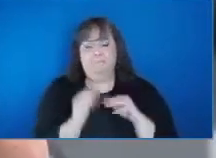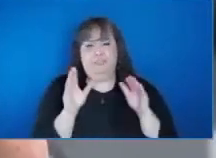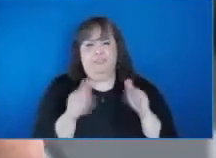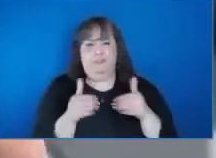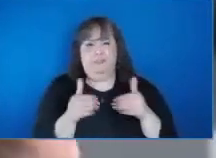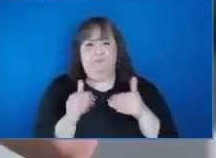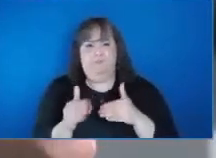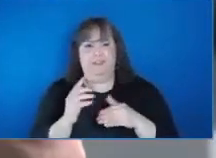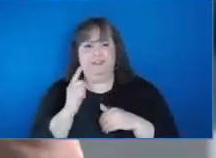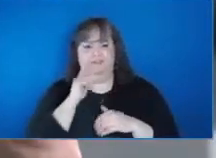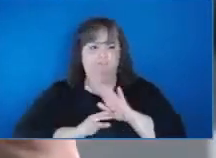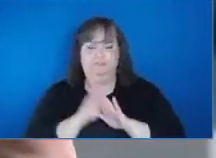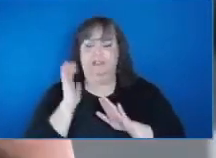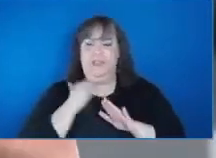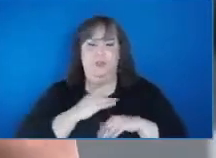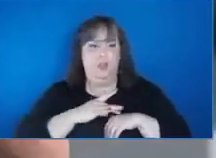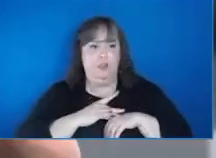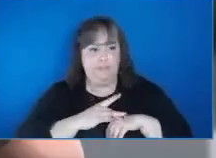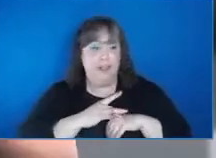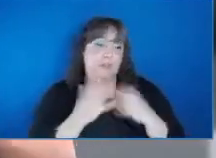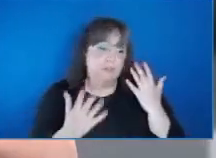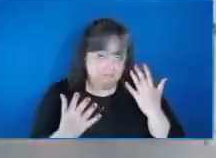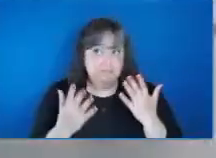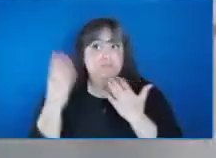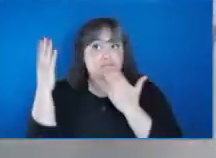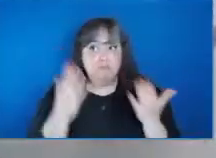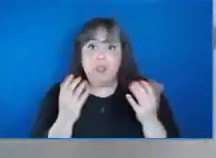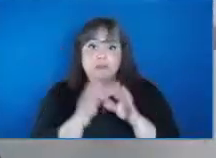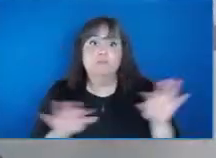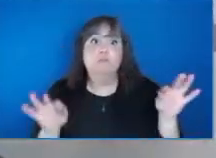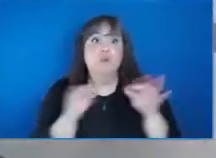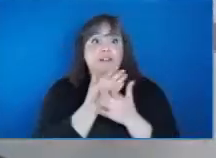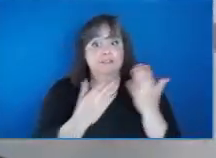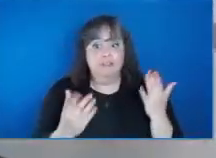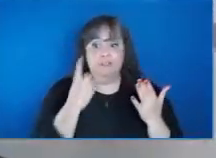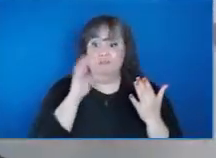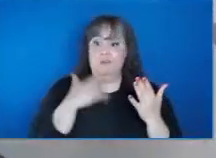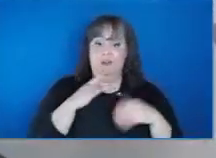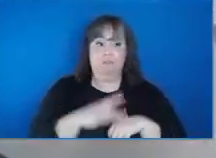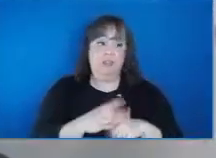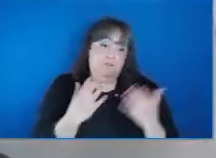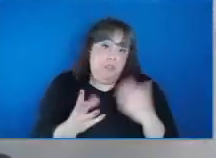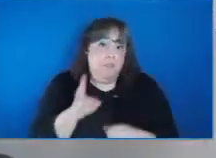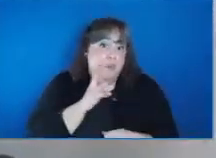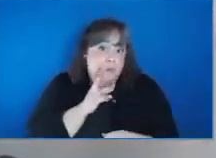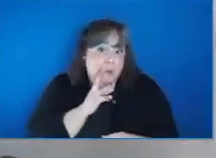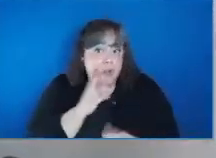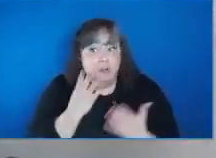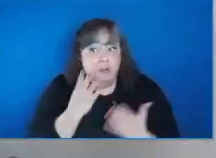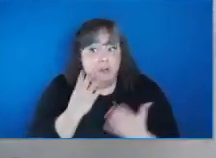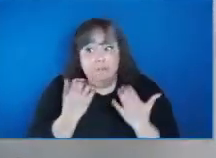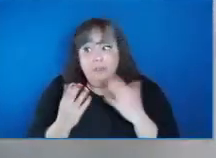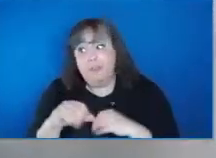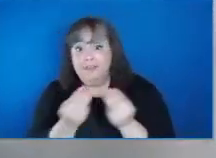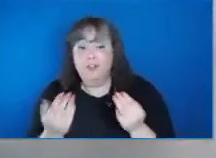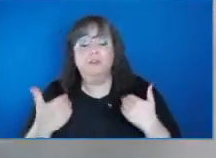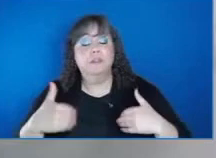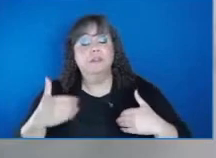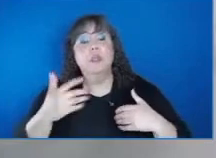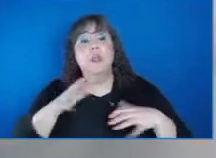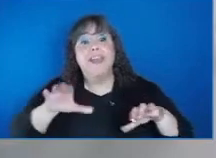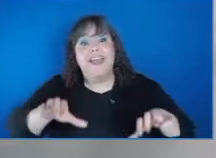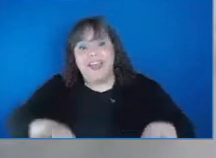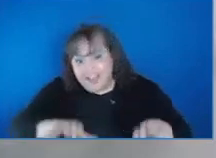to the planets. Water might have been one of them, along with other materials. That's really an active area of science